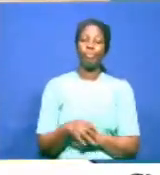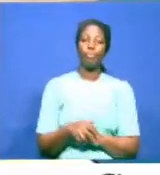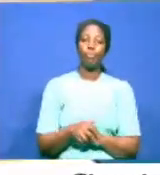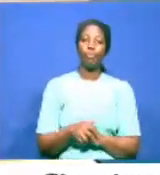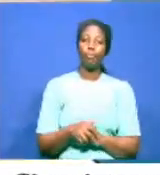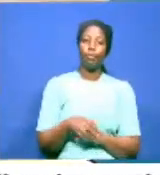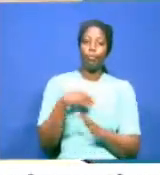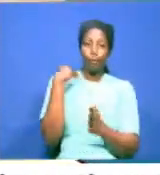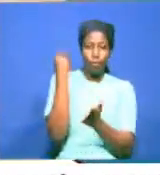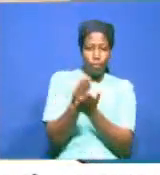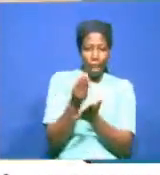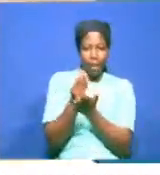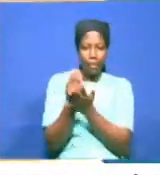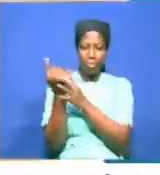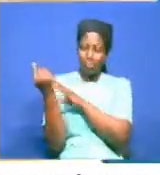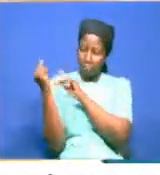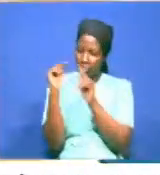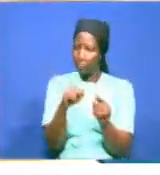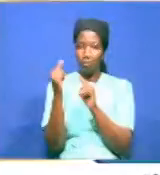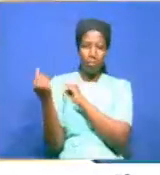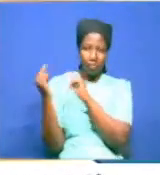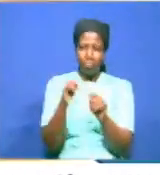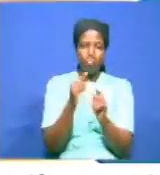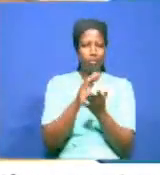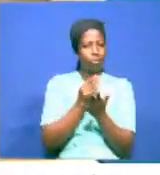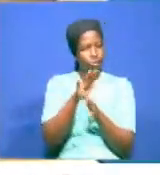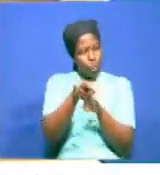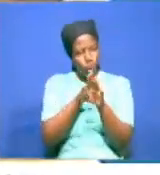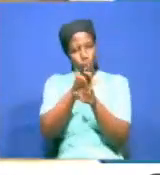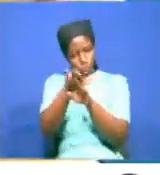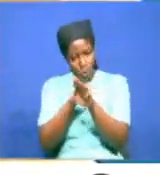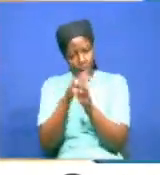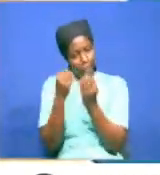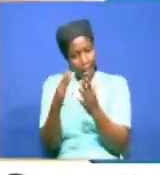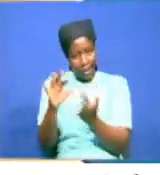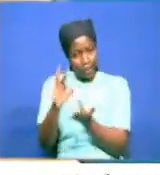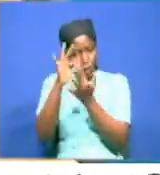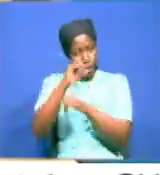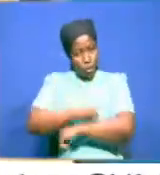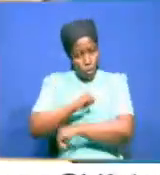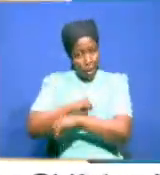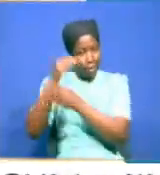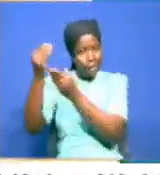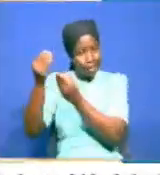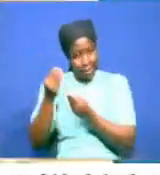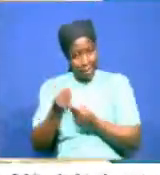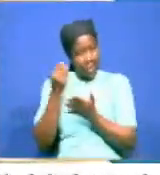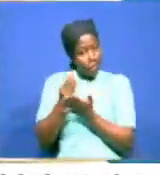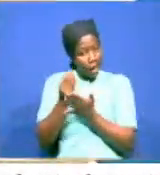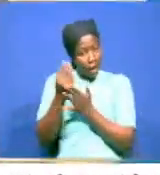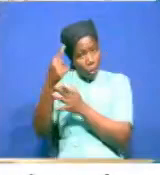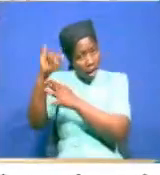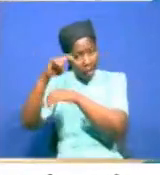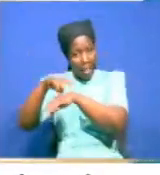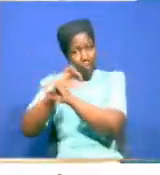was trickling in slowly. There are some schools, and many special schools had not received the capitation money in good time. So